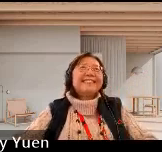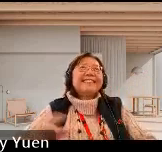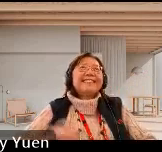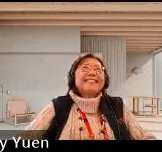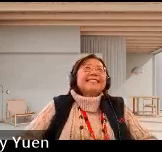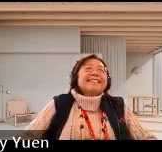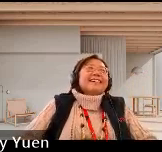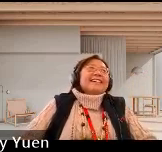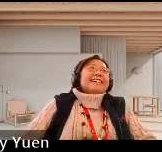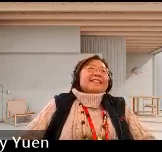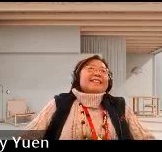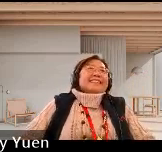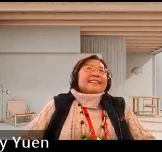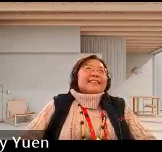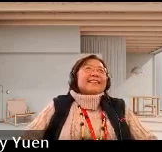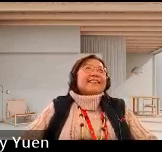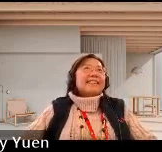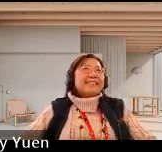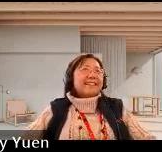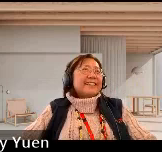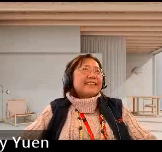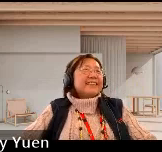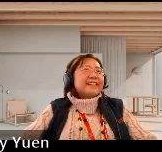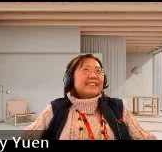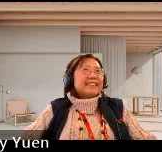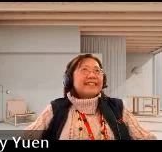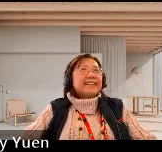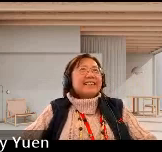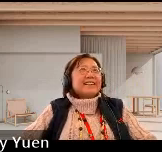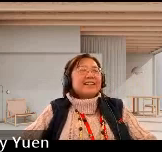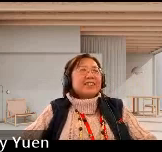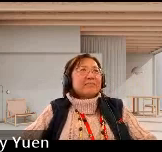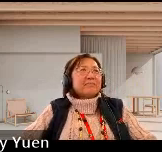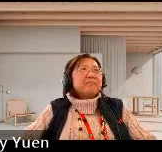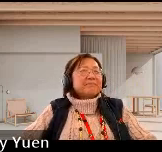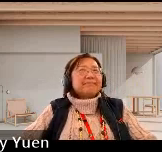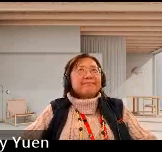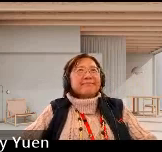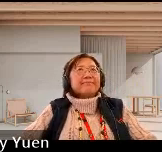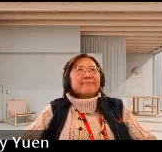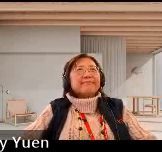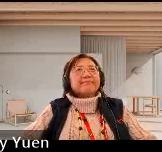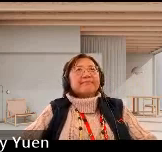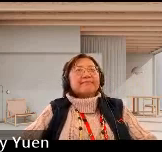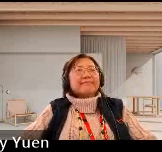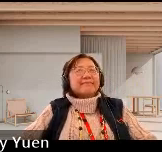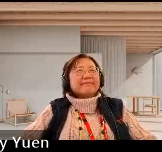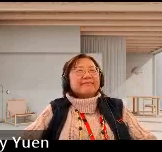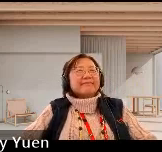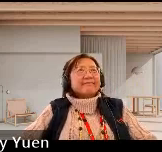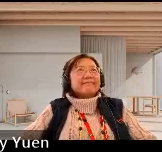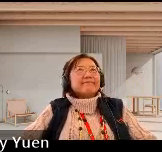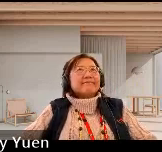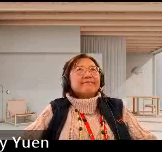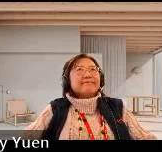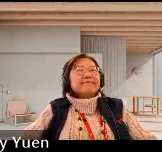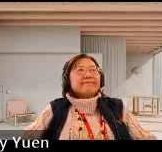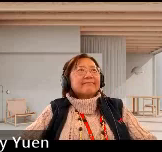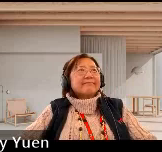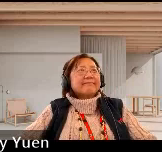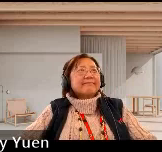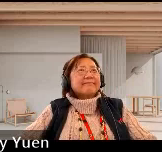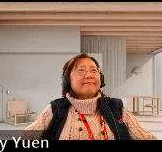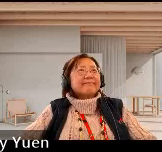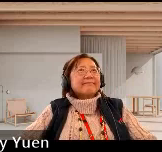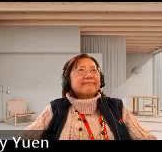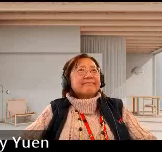I can't do that anymore. So what can be done to help me keep that occupation of dancing in my life? Is it a change to the